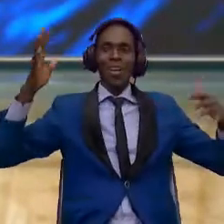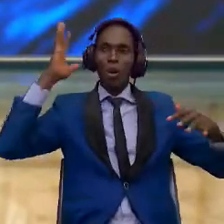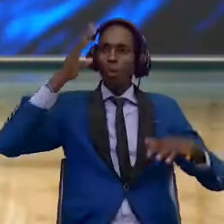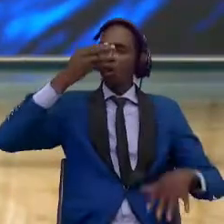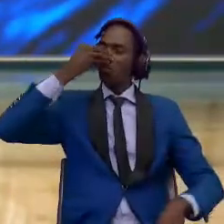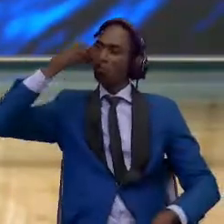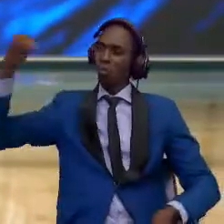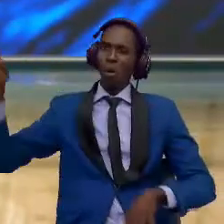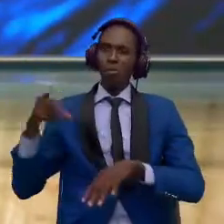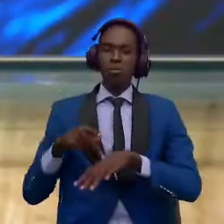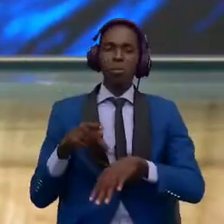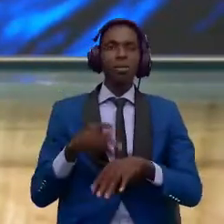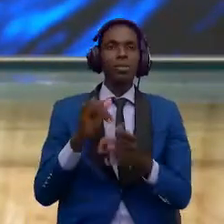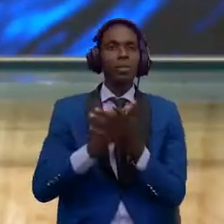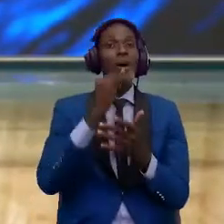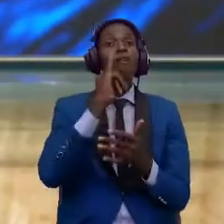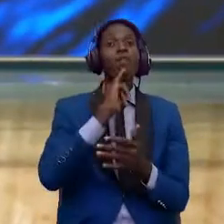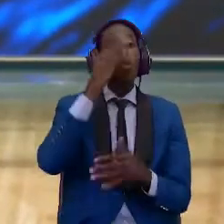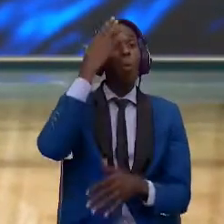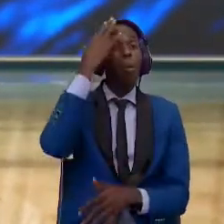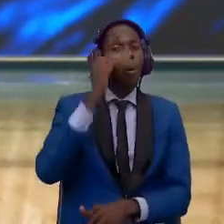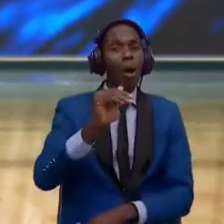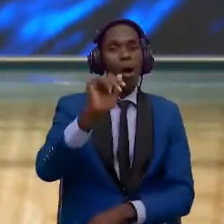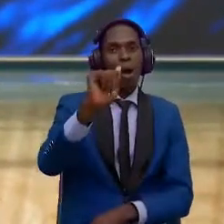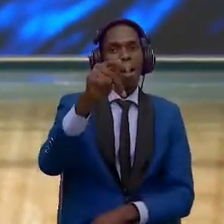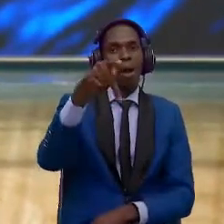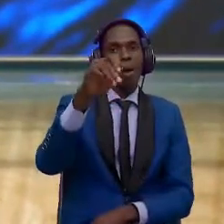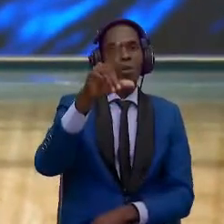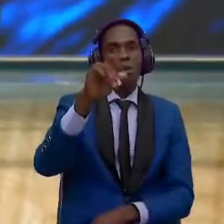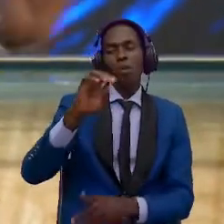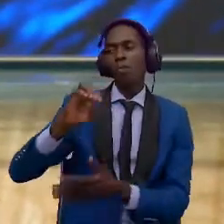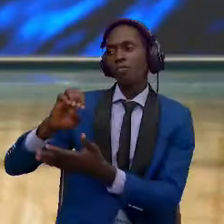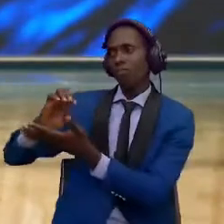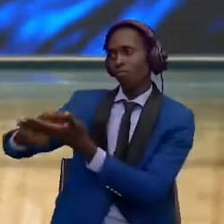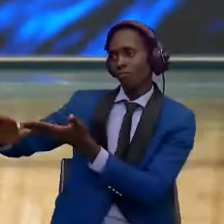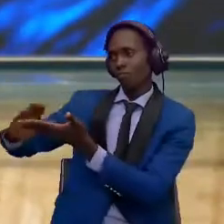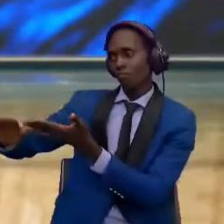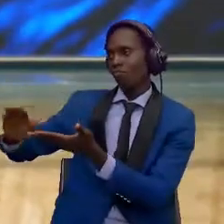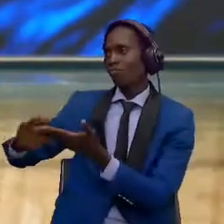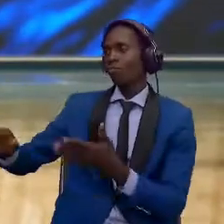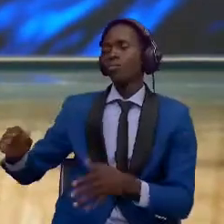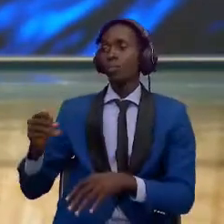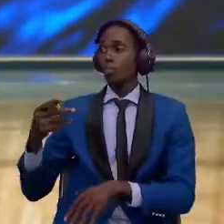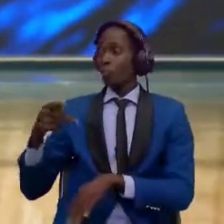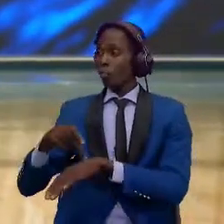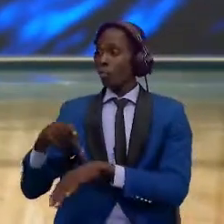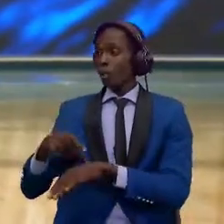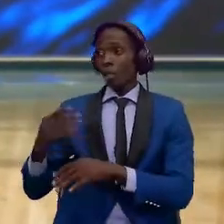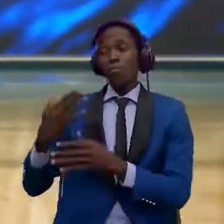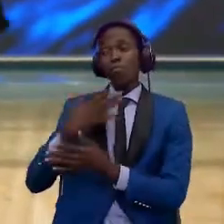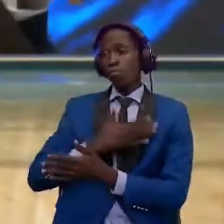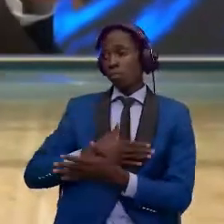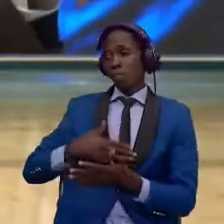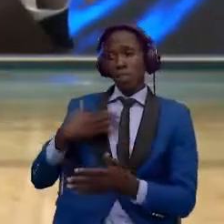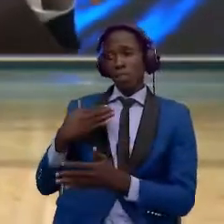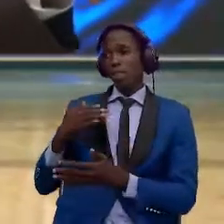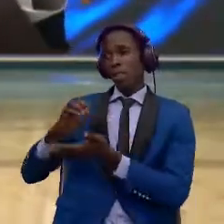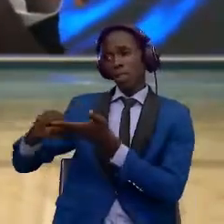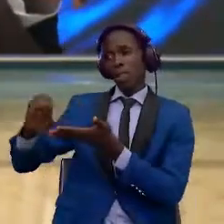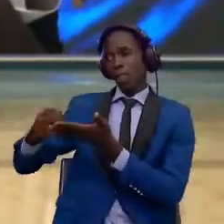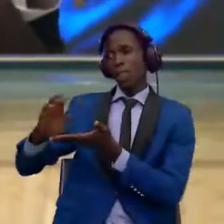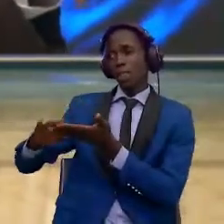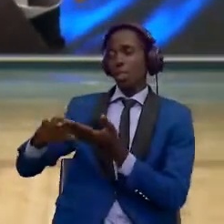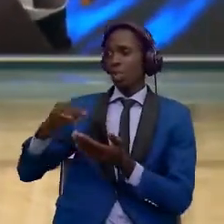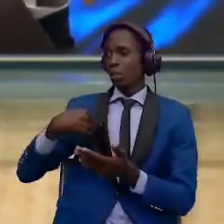at this time. Let this dust die down. Let everything go down. Because of his humility, it